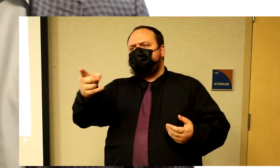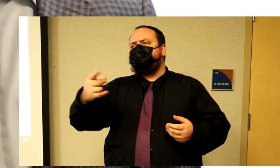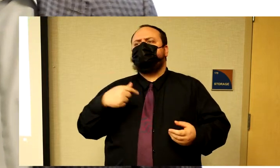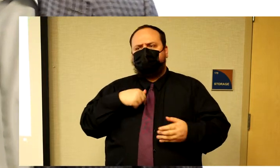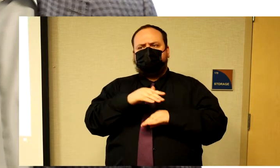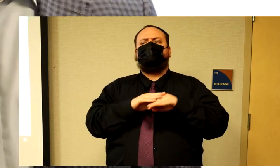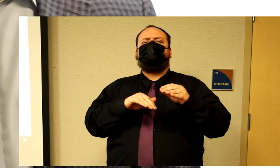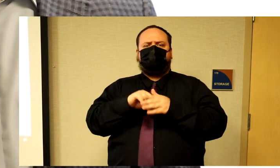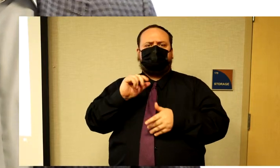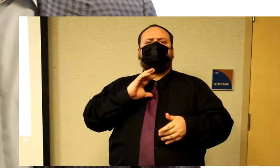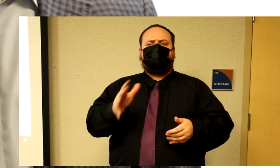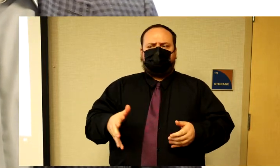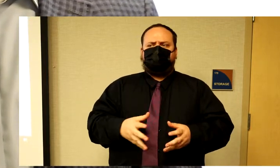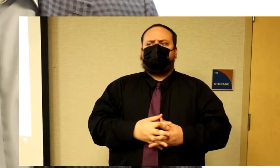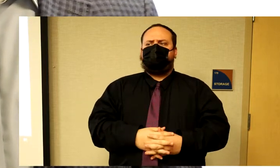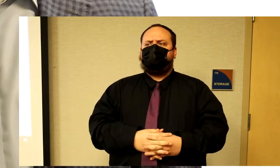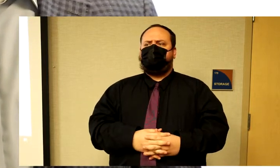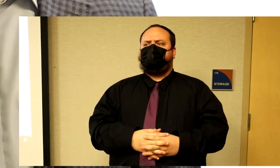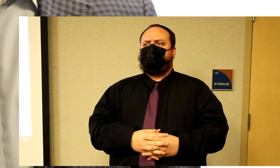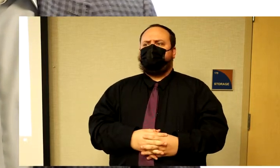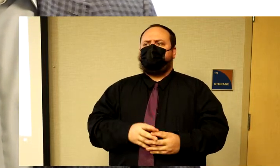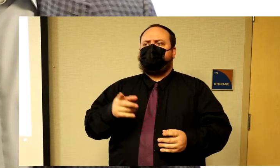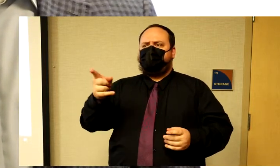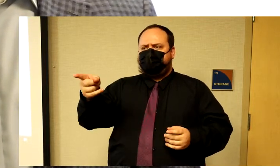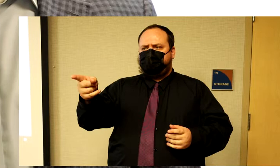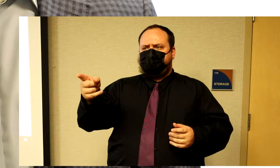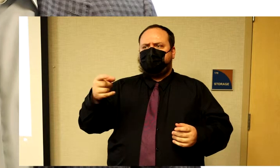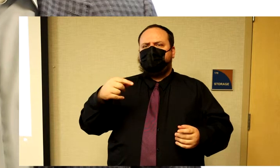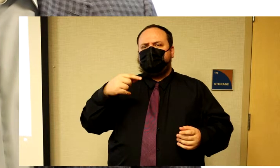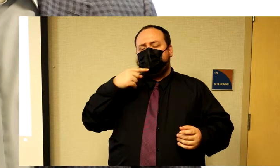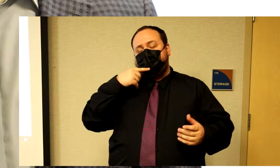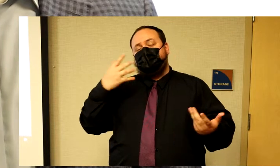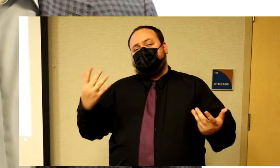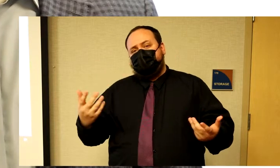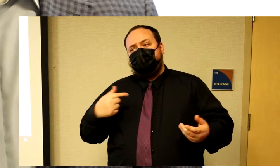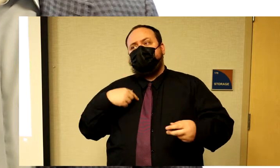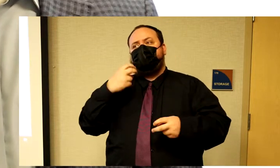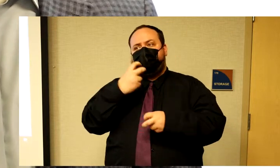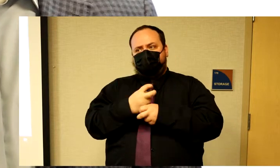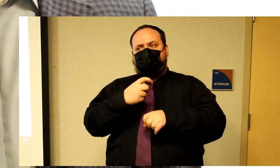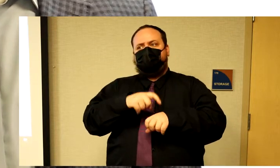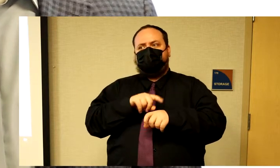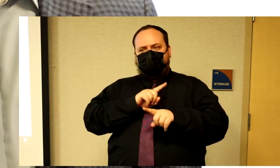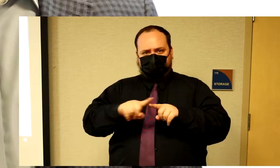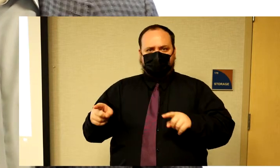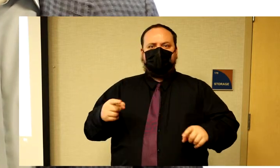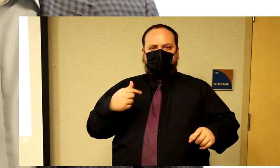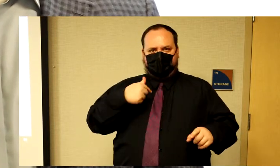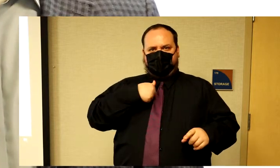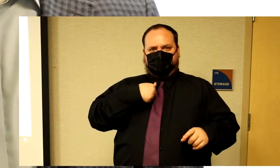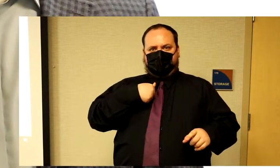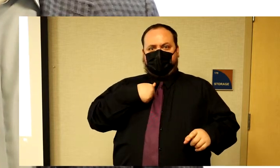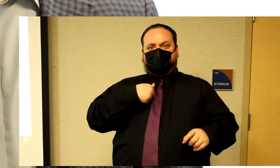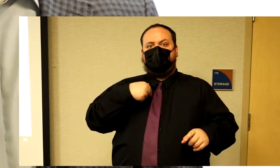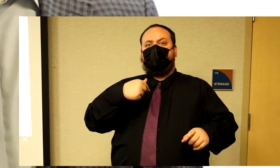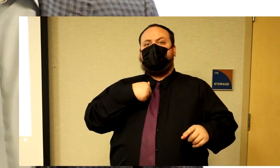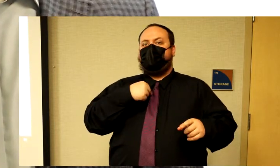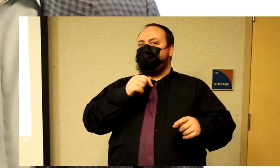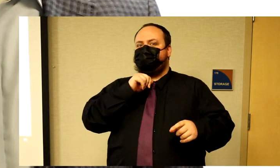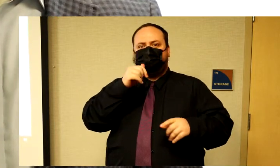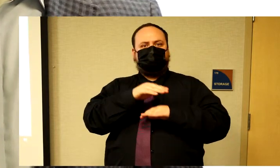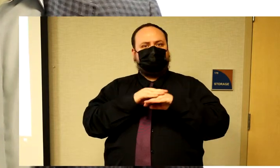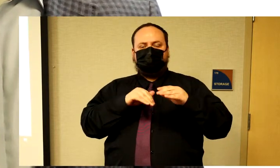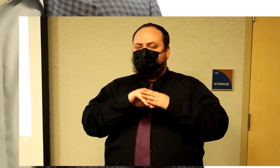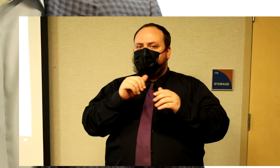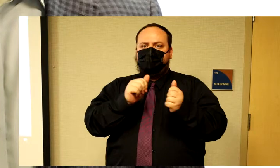I'm comfortable with that. I'd probably have a pretty hard time, I'm comfortable with it as well, but I'd have a hard time splitting Ivanhoe in half. And so map